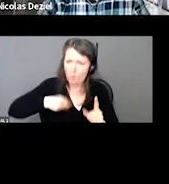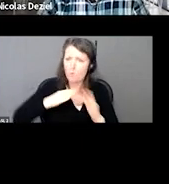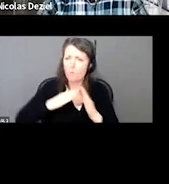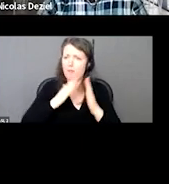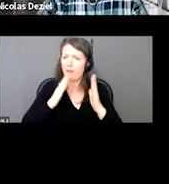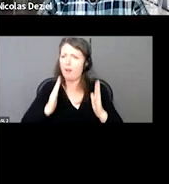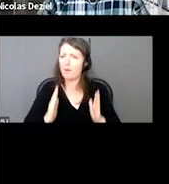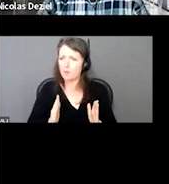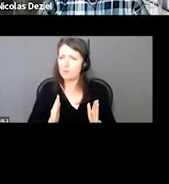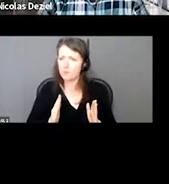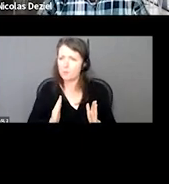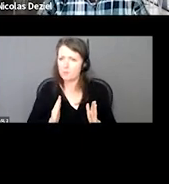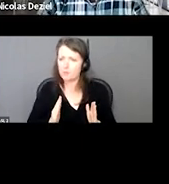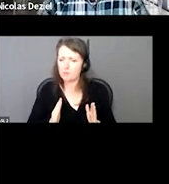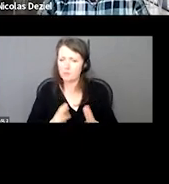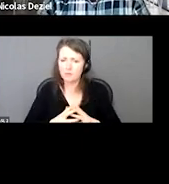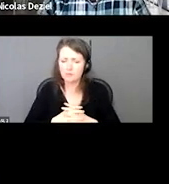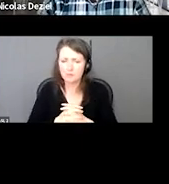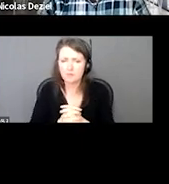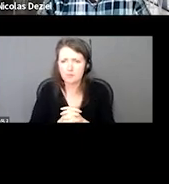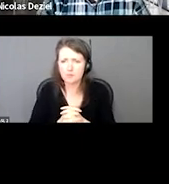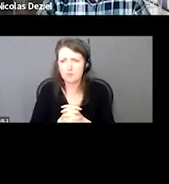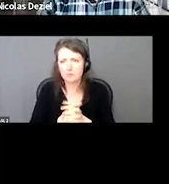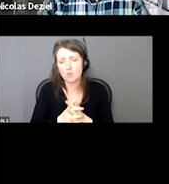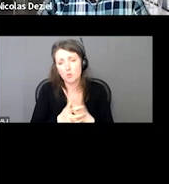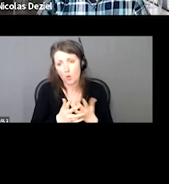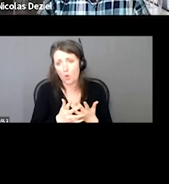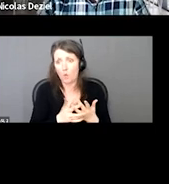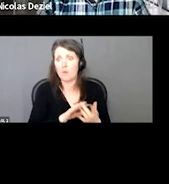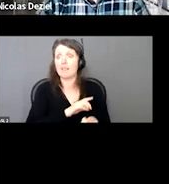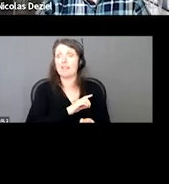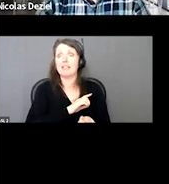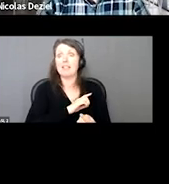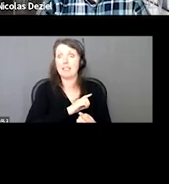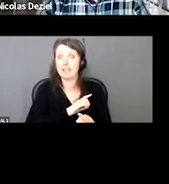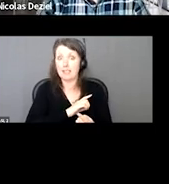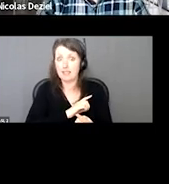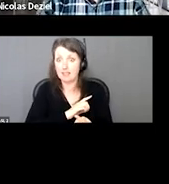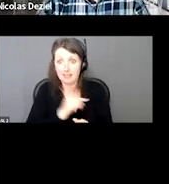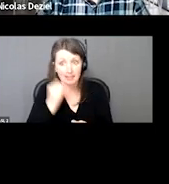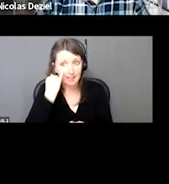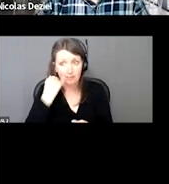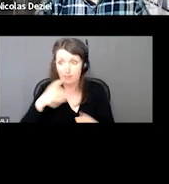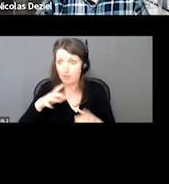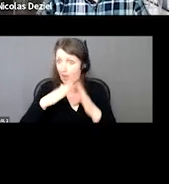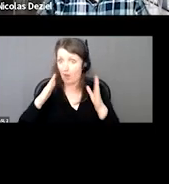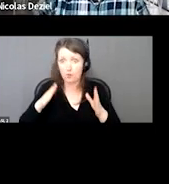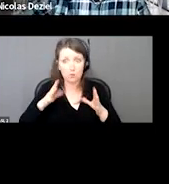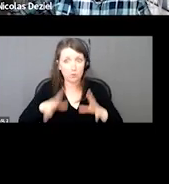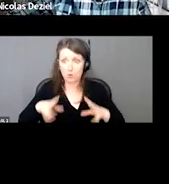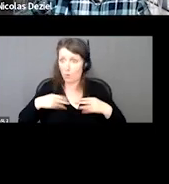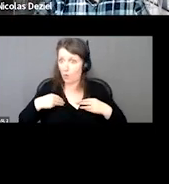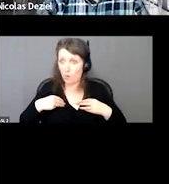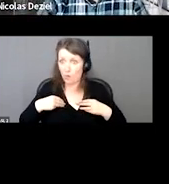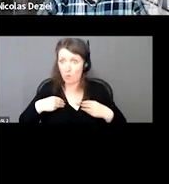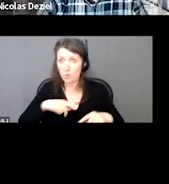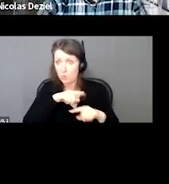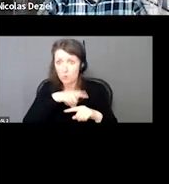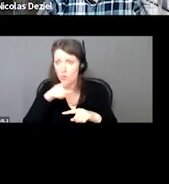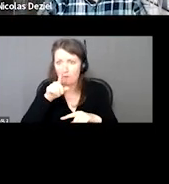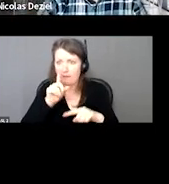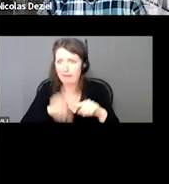in, you have no rights to the house. So, but once you do have them, you're in a position to exclude others